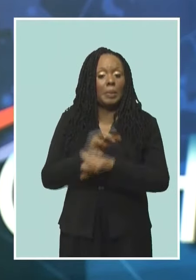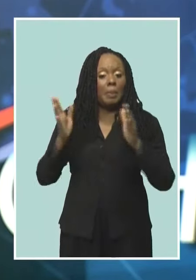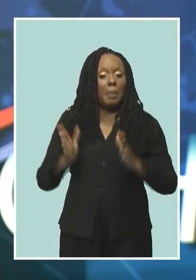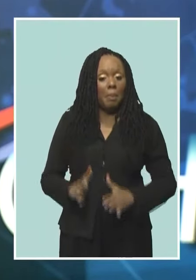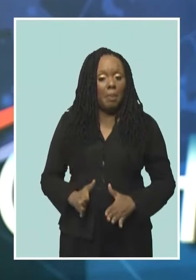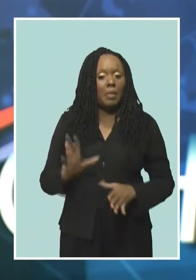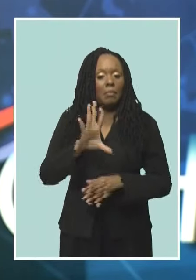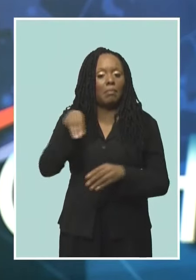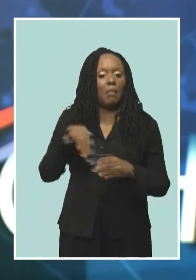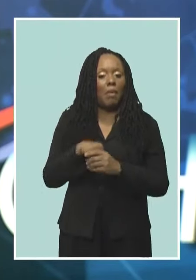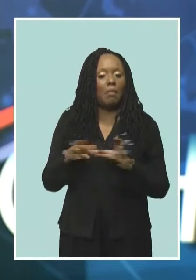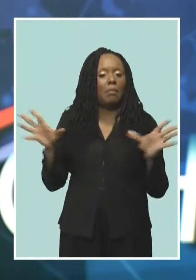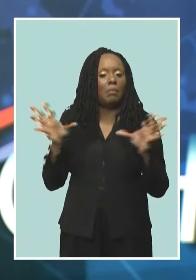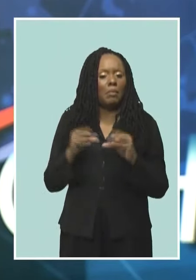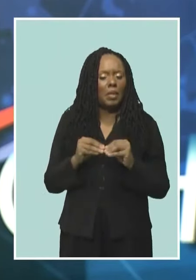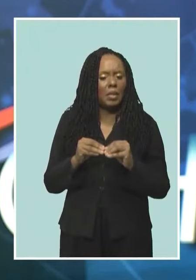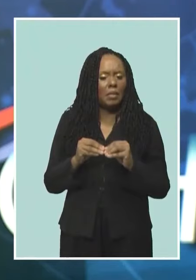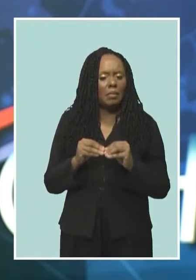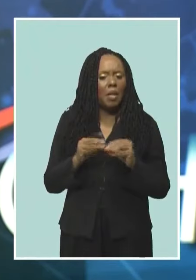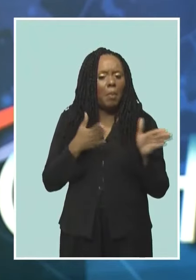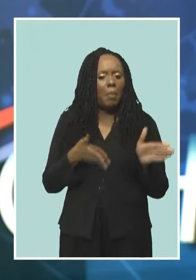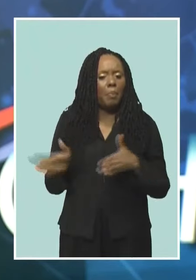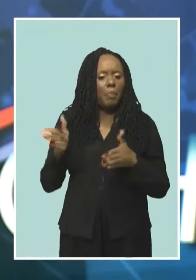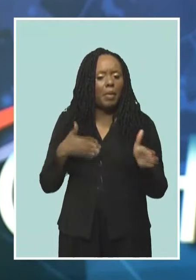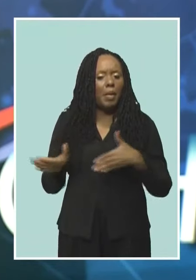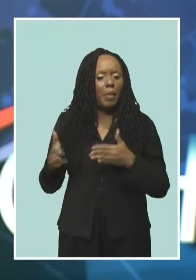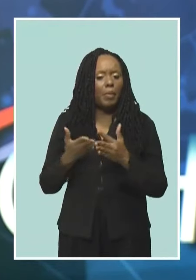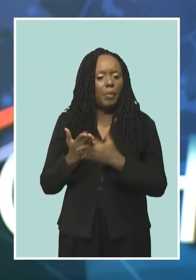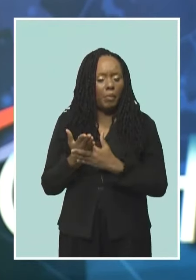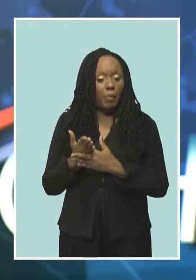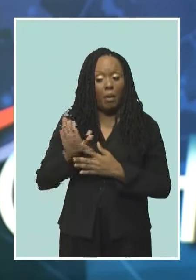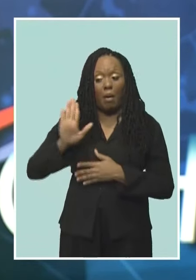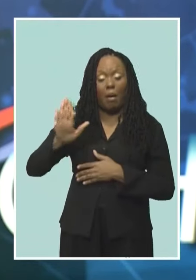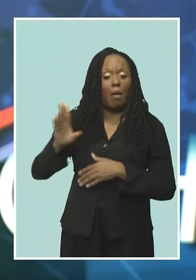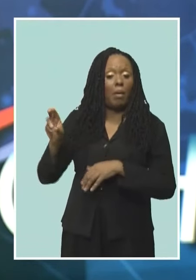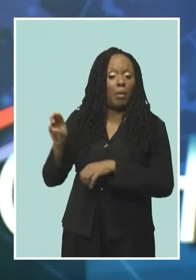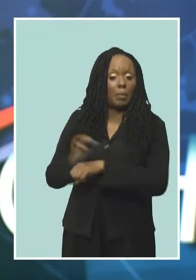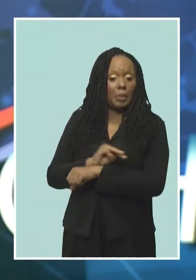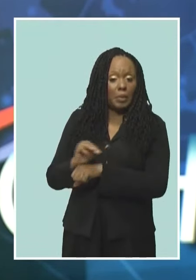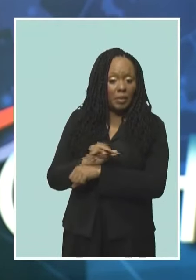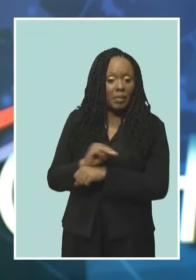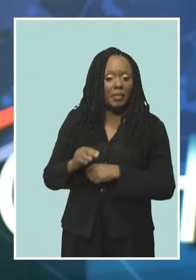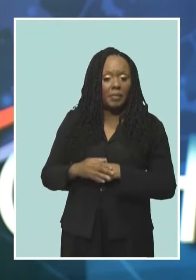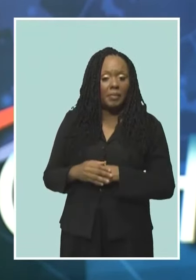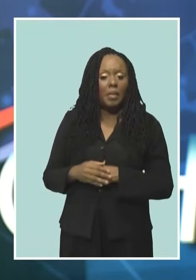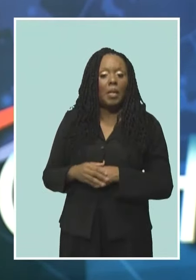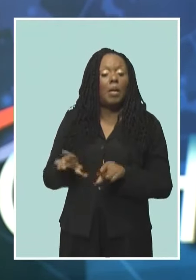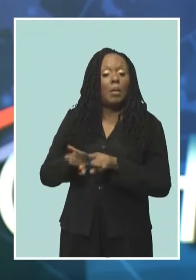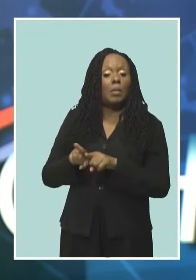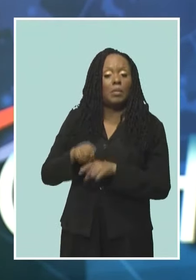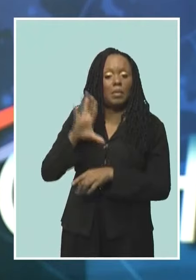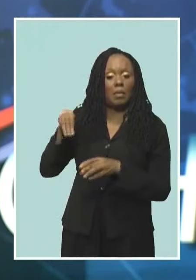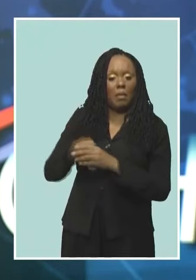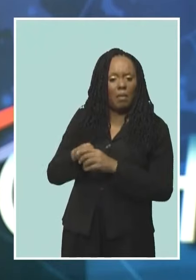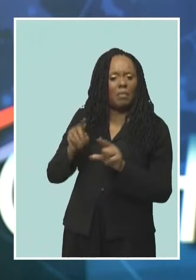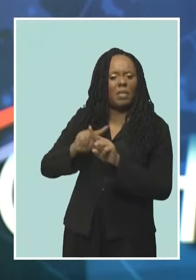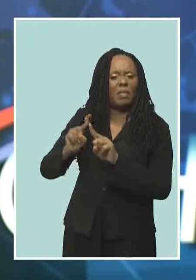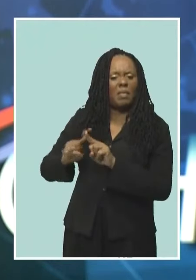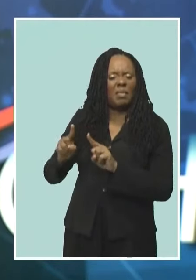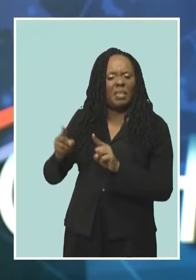Support Beyond the Screen. Minister Cadell participated in the summit, which was organized by the ministry and involved information